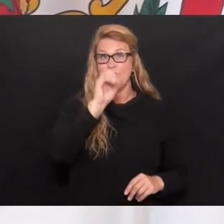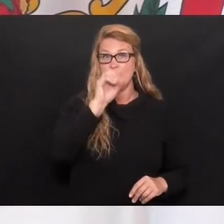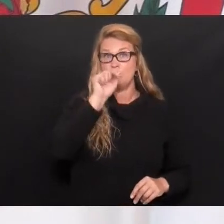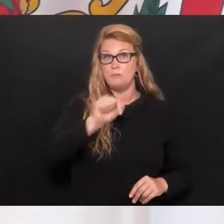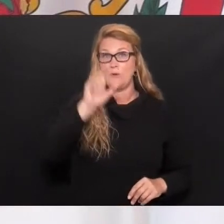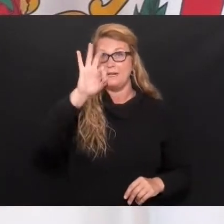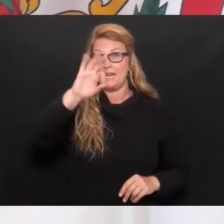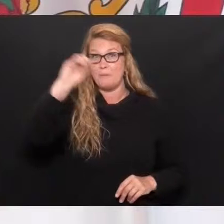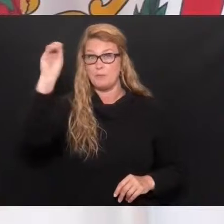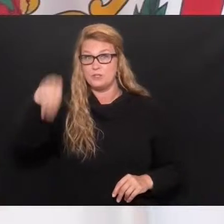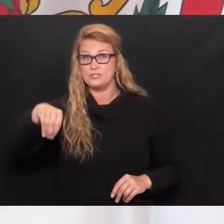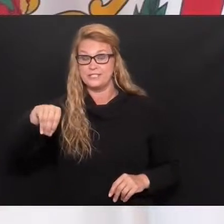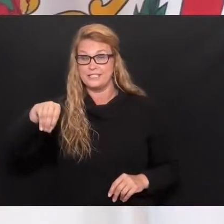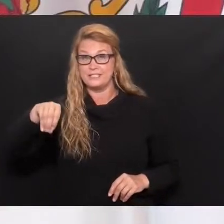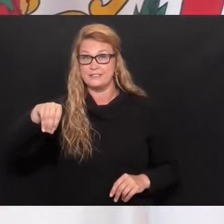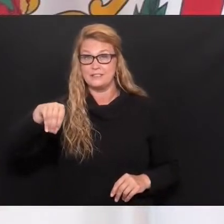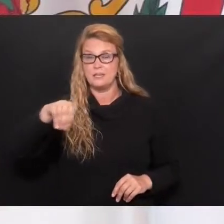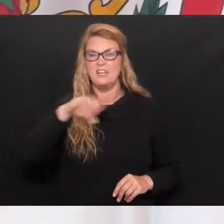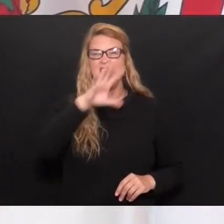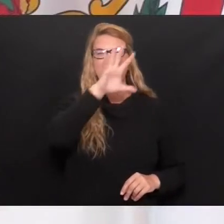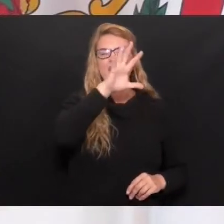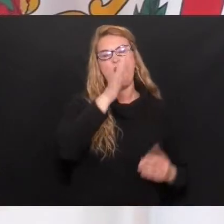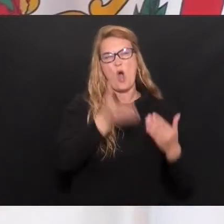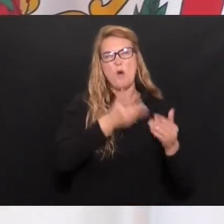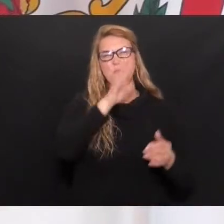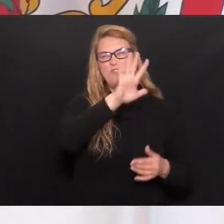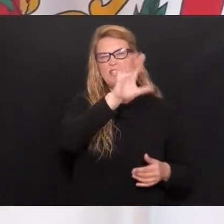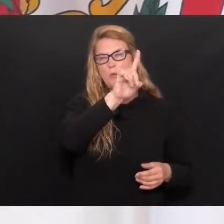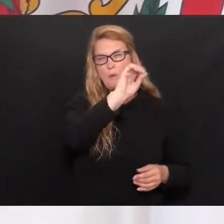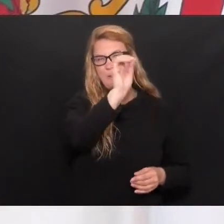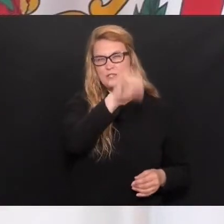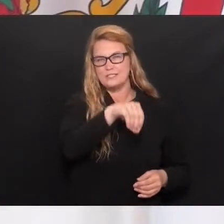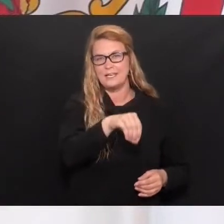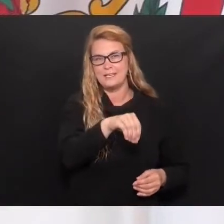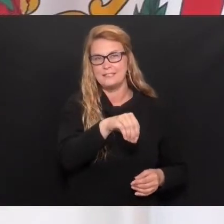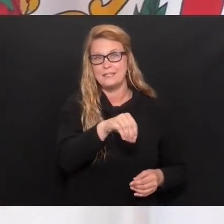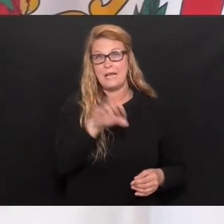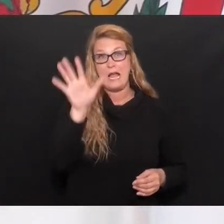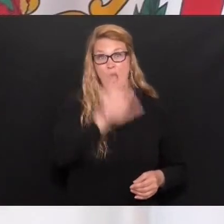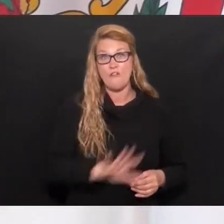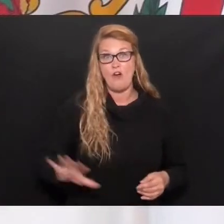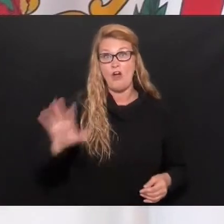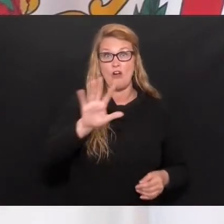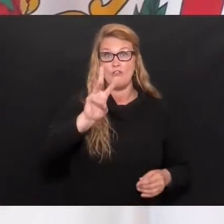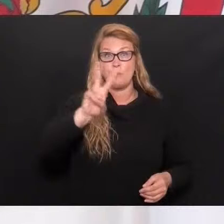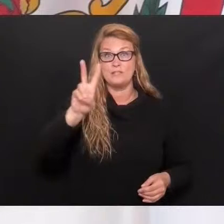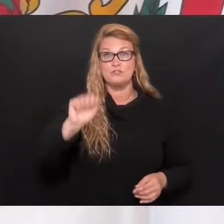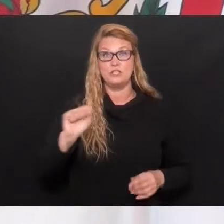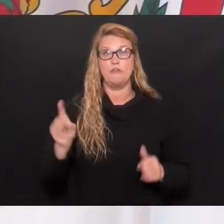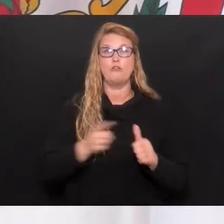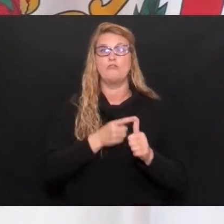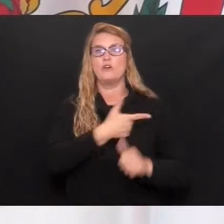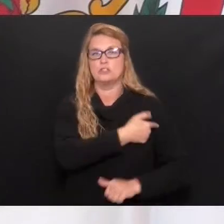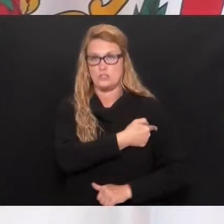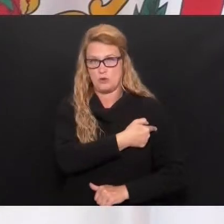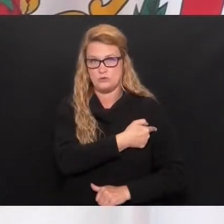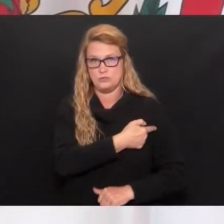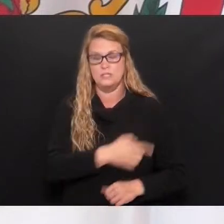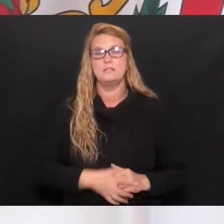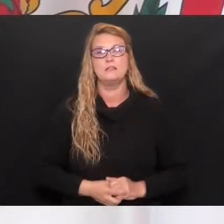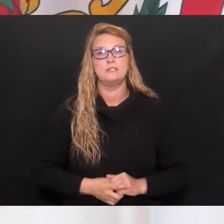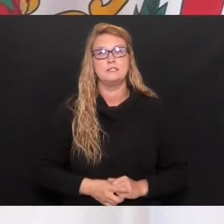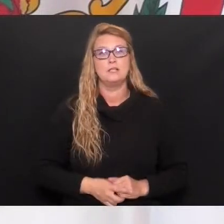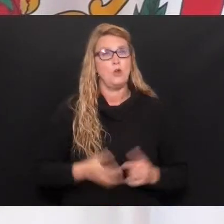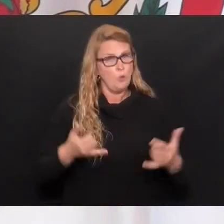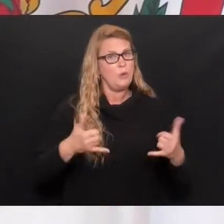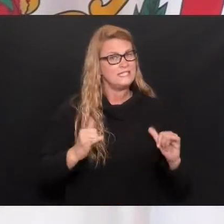50.9%, right at 51% of those West Virginians who've received their first dose. So we still